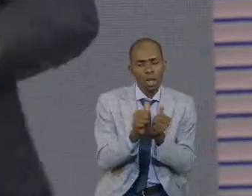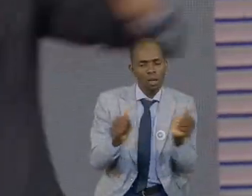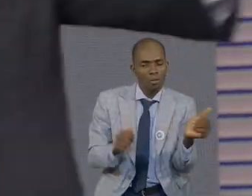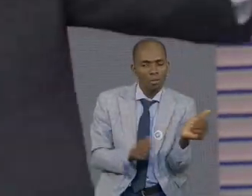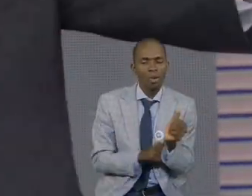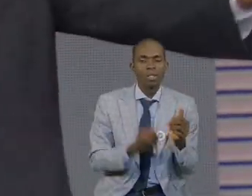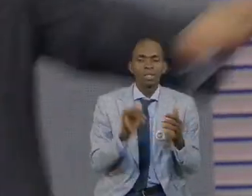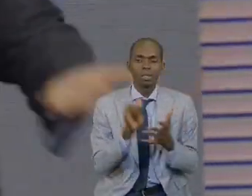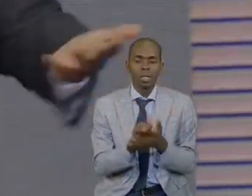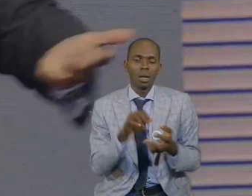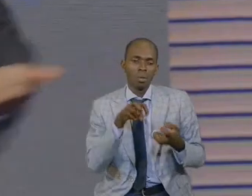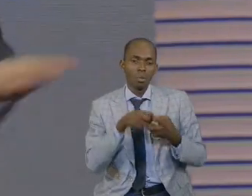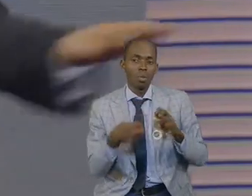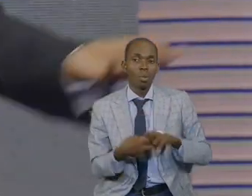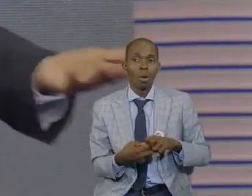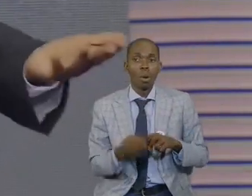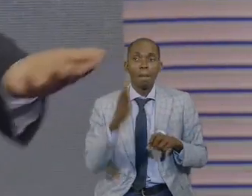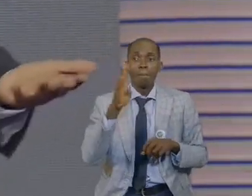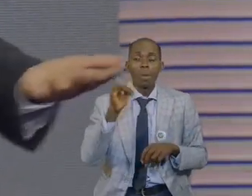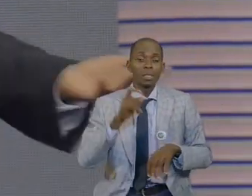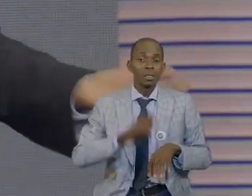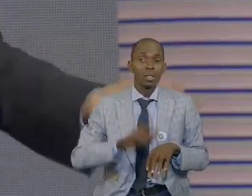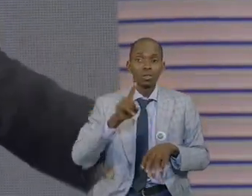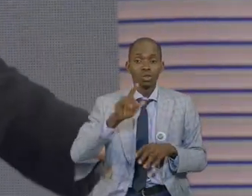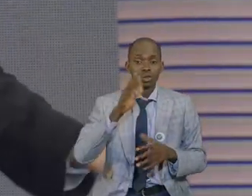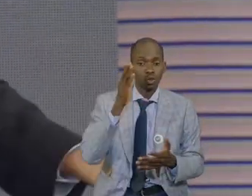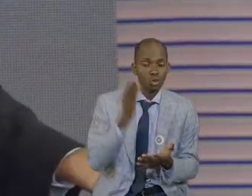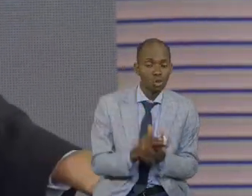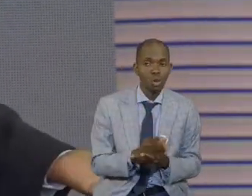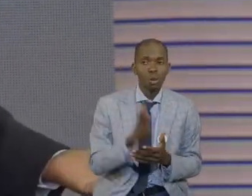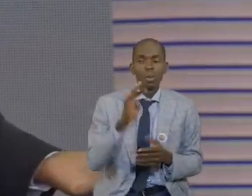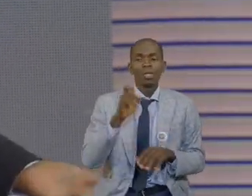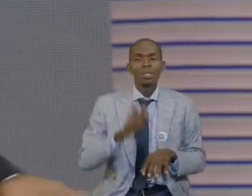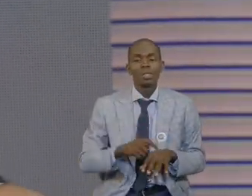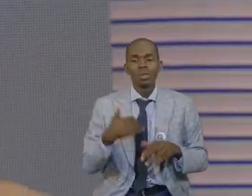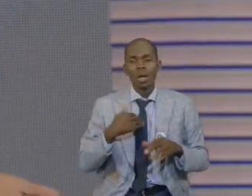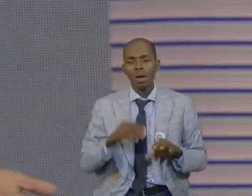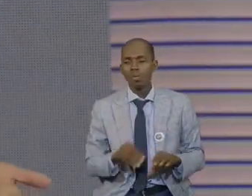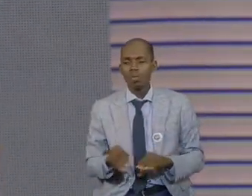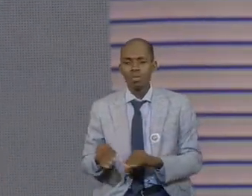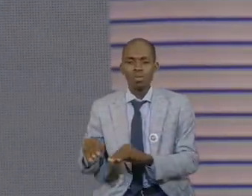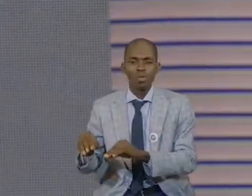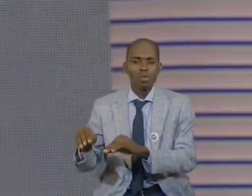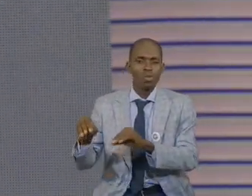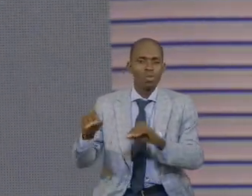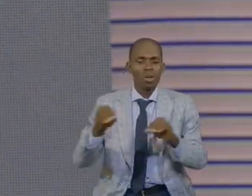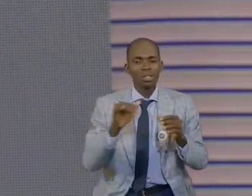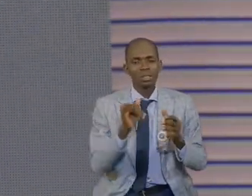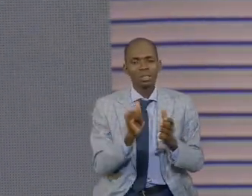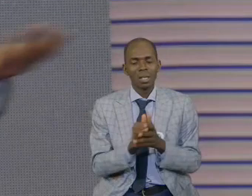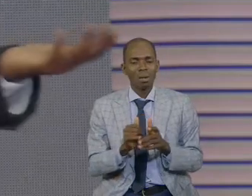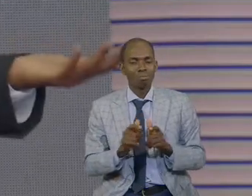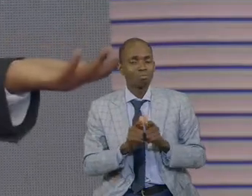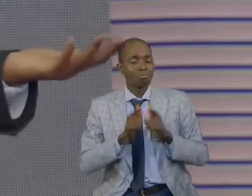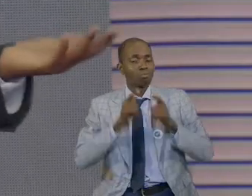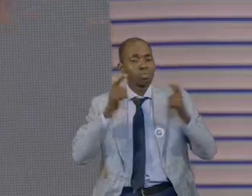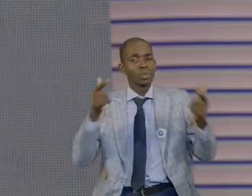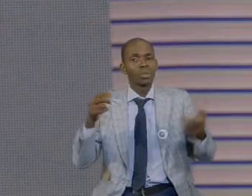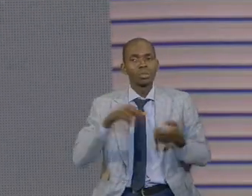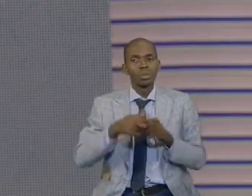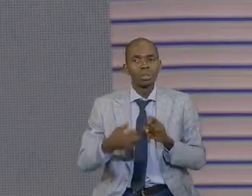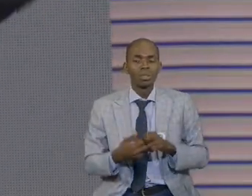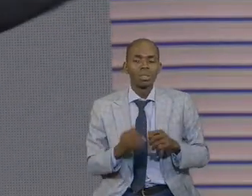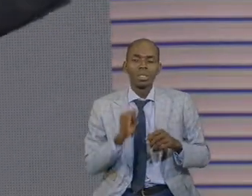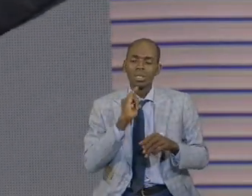By the time you stop, by the time you end going around that large and big and high mountain, it's night